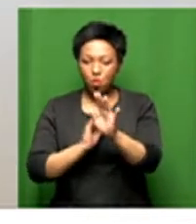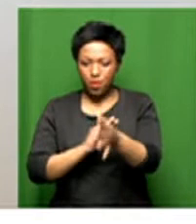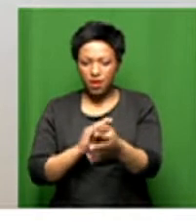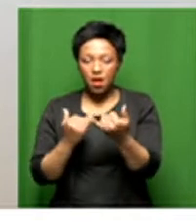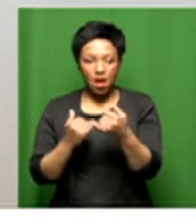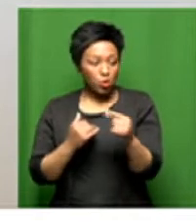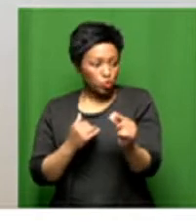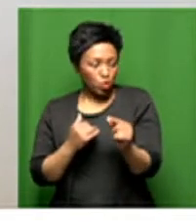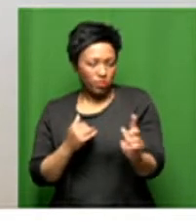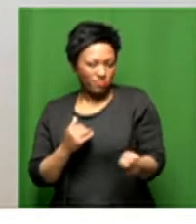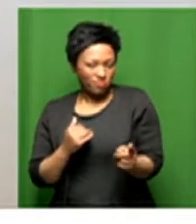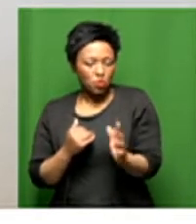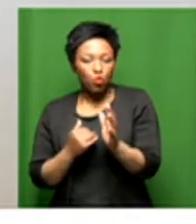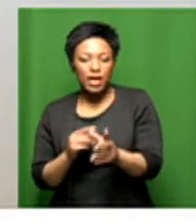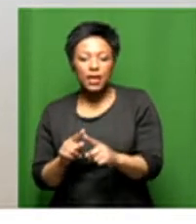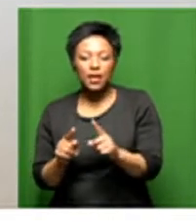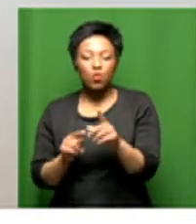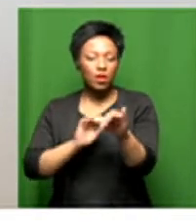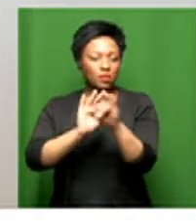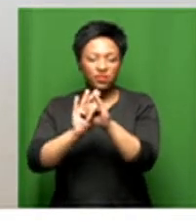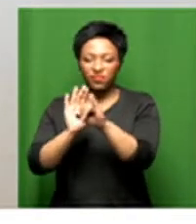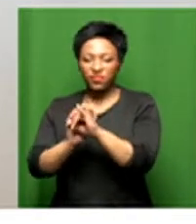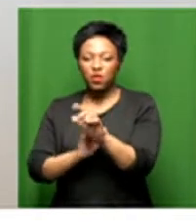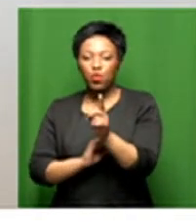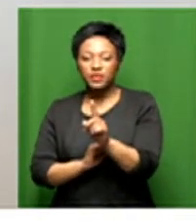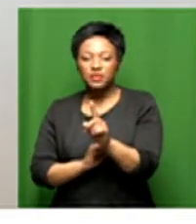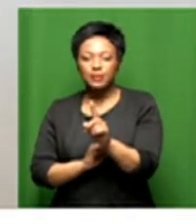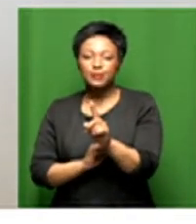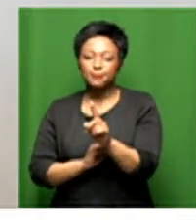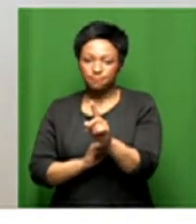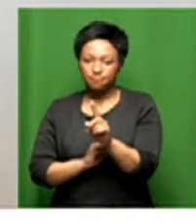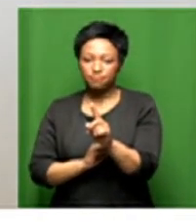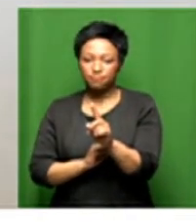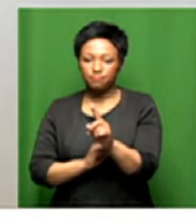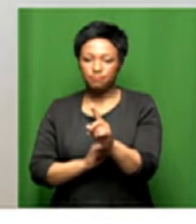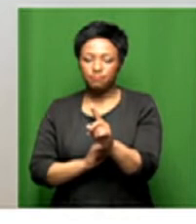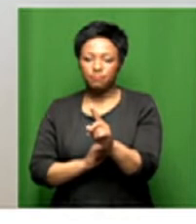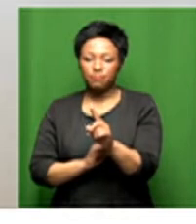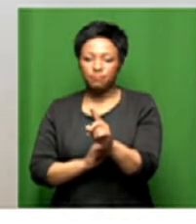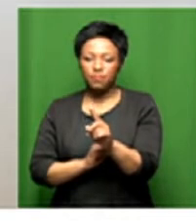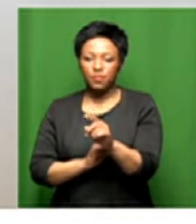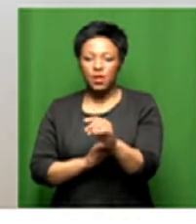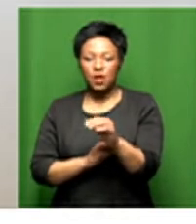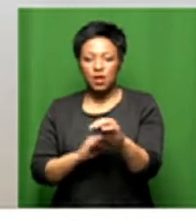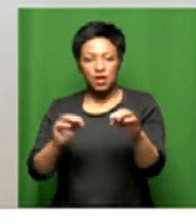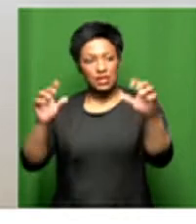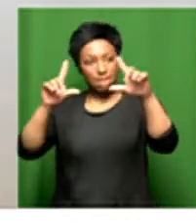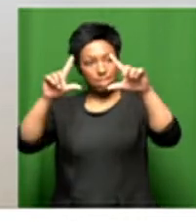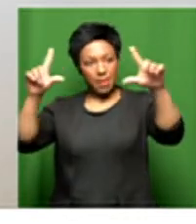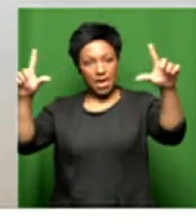and collaboratively. And that has been destroyed at this moment. So we're looking